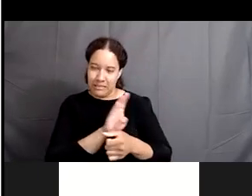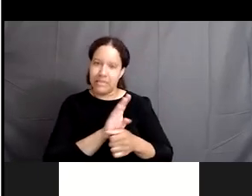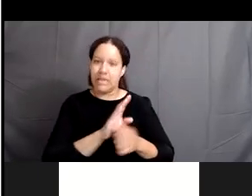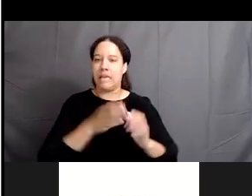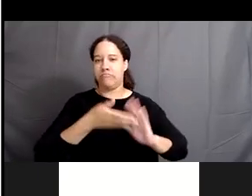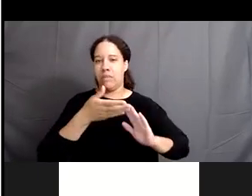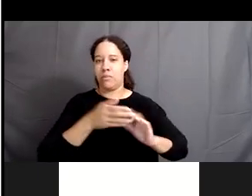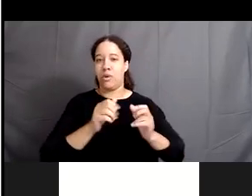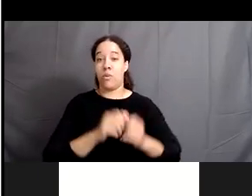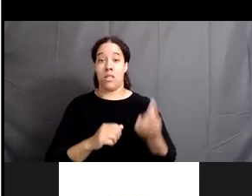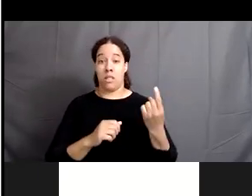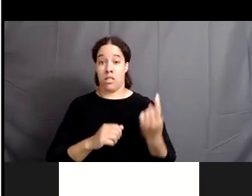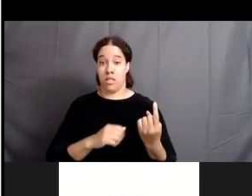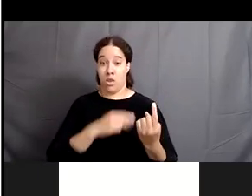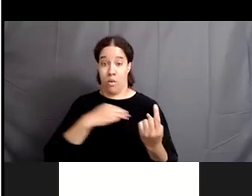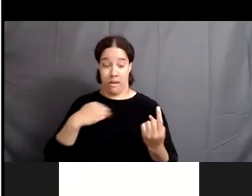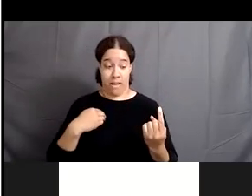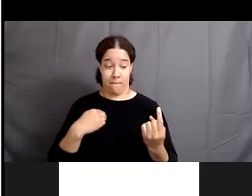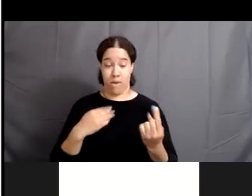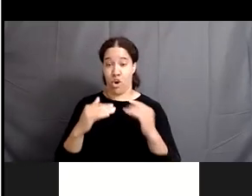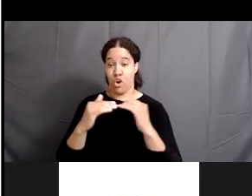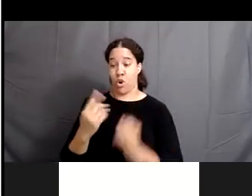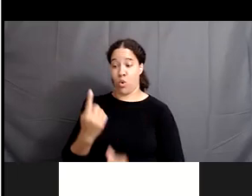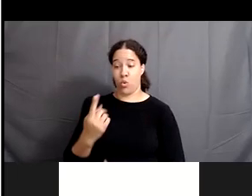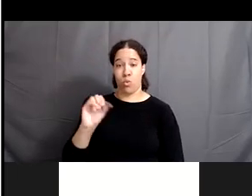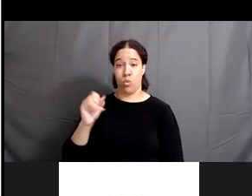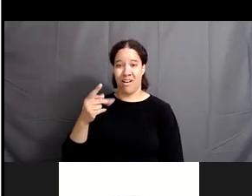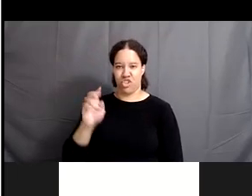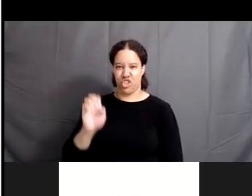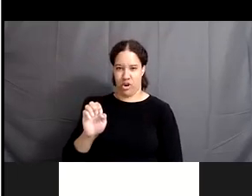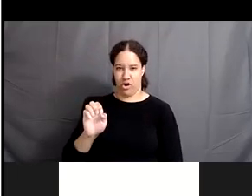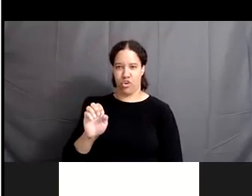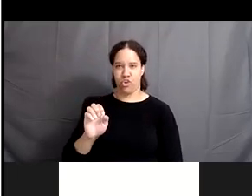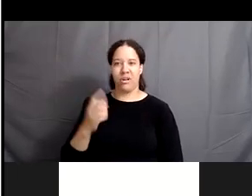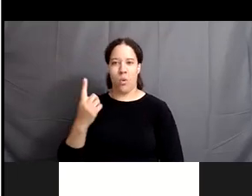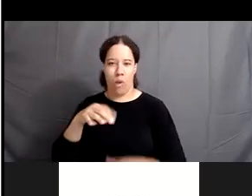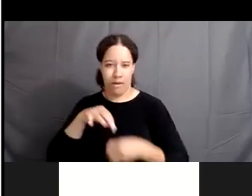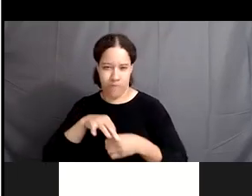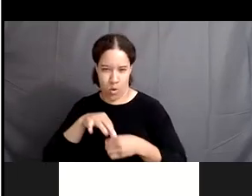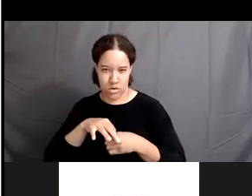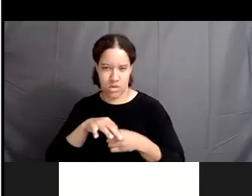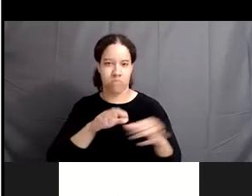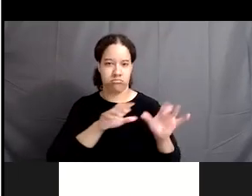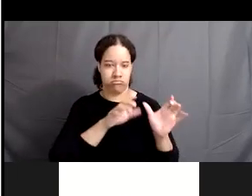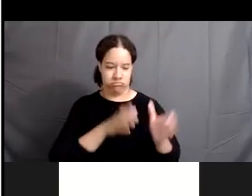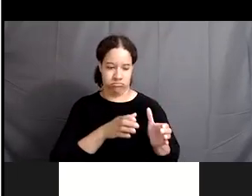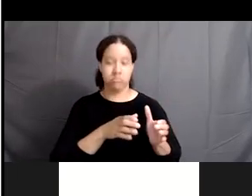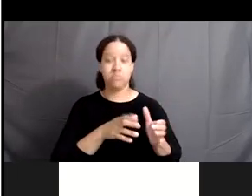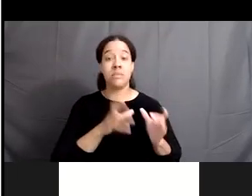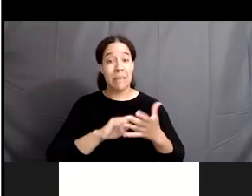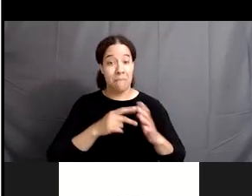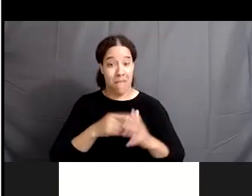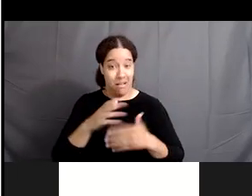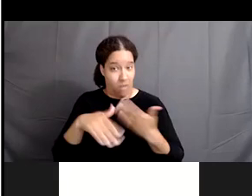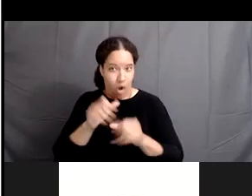one member, one share, one vote basis. So everybody is coming to the table making the same equity